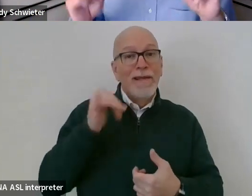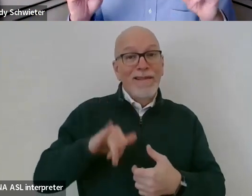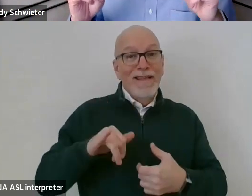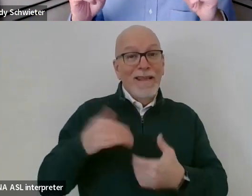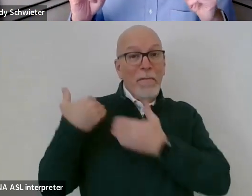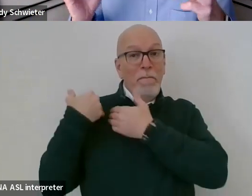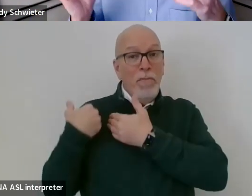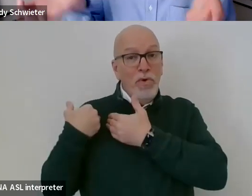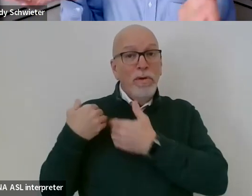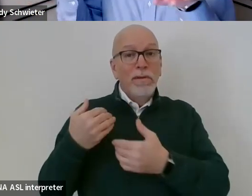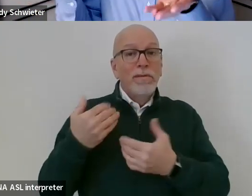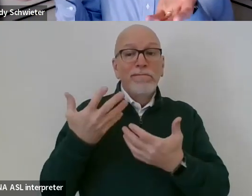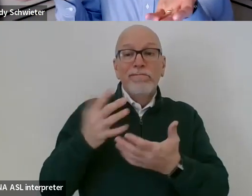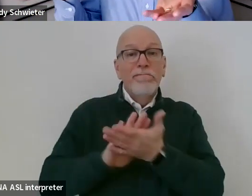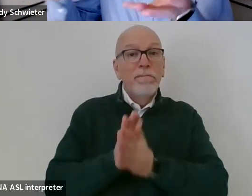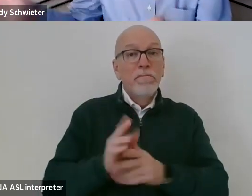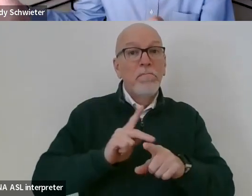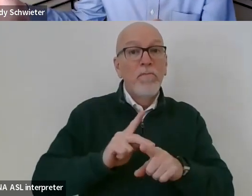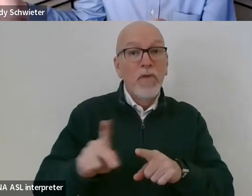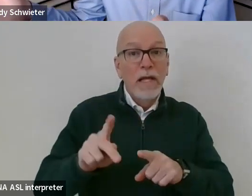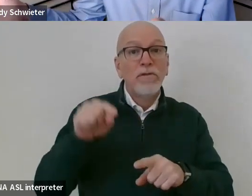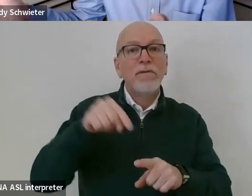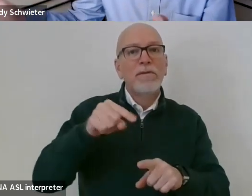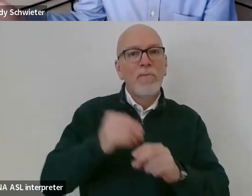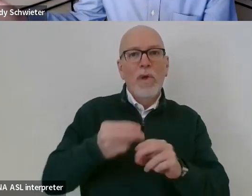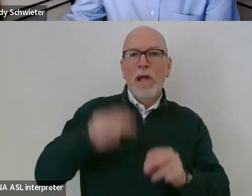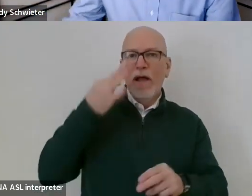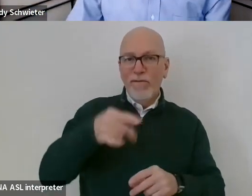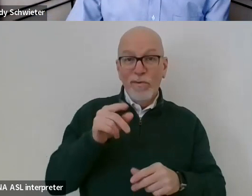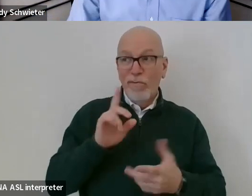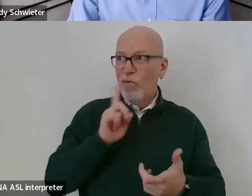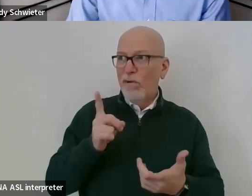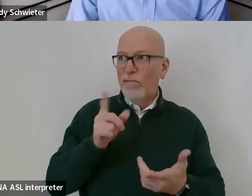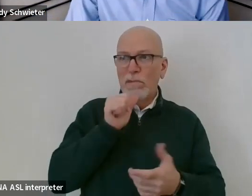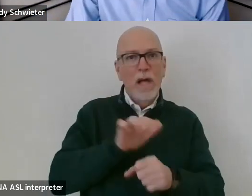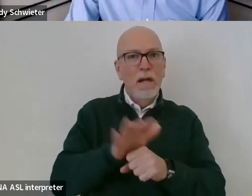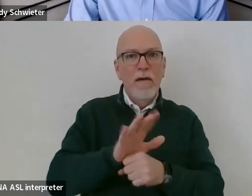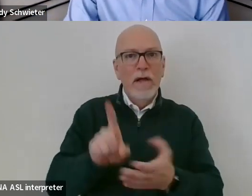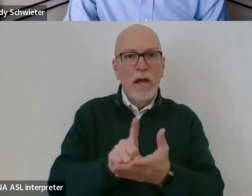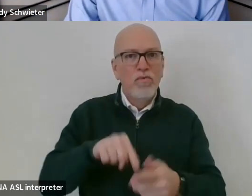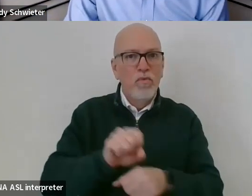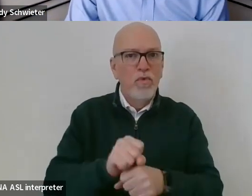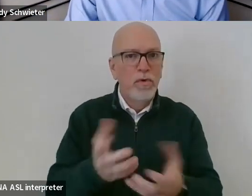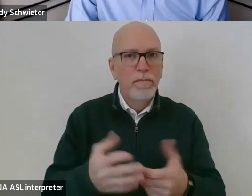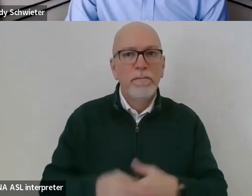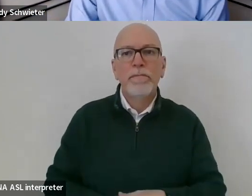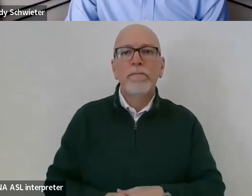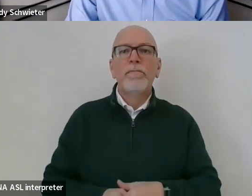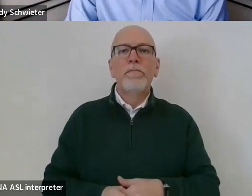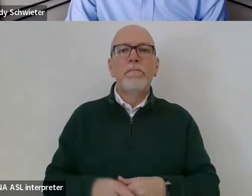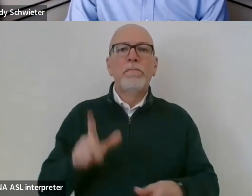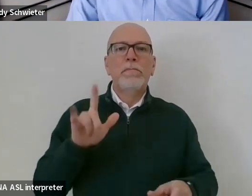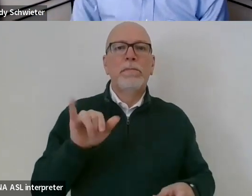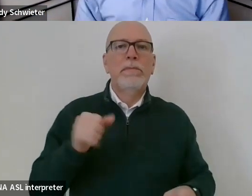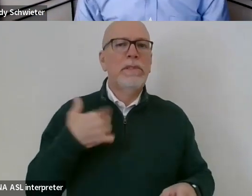of professionalization is a lot higher when you can only work so few hours. I want to jump in on that